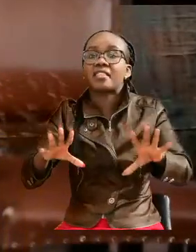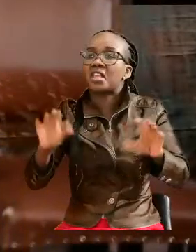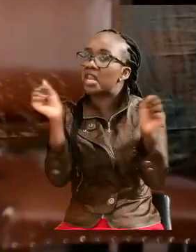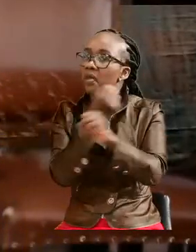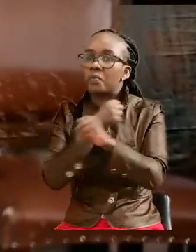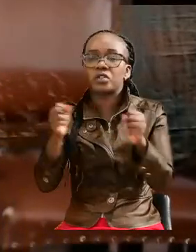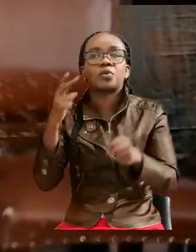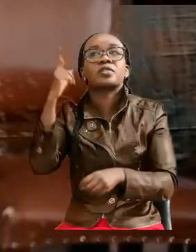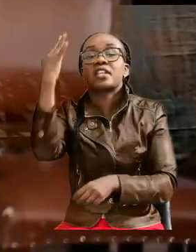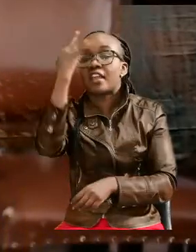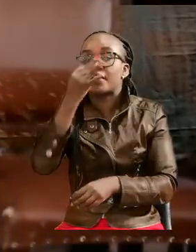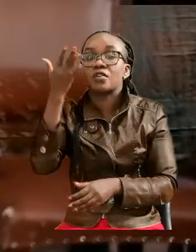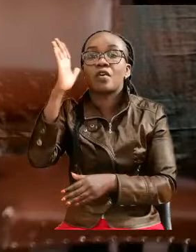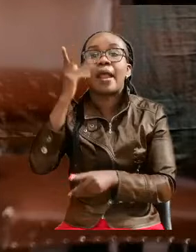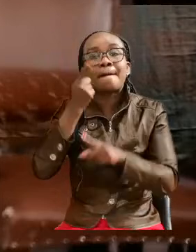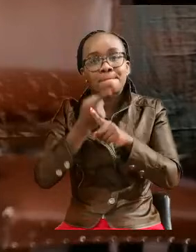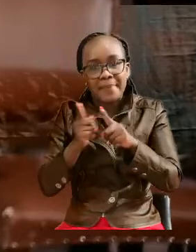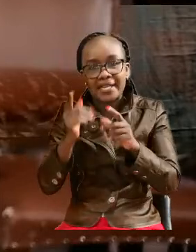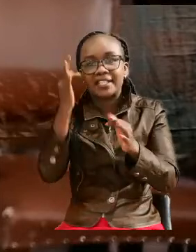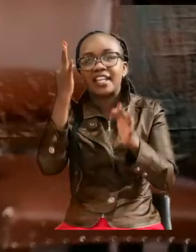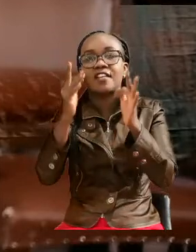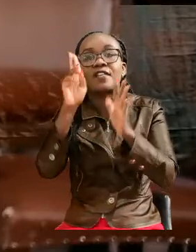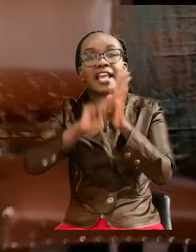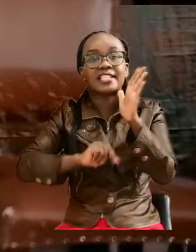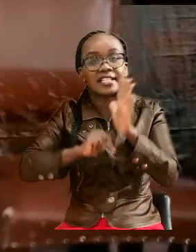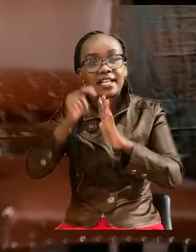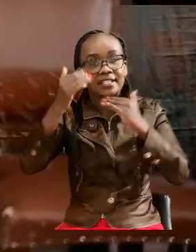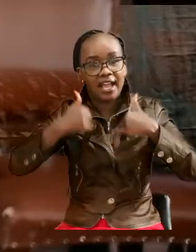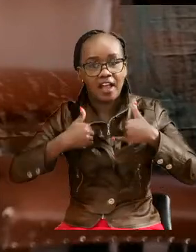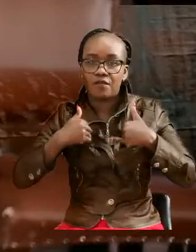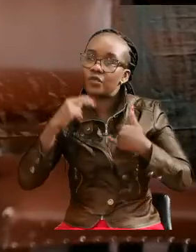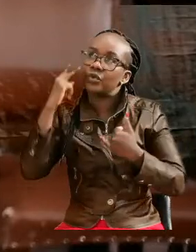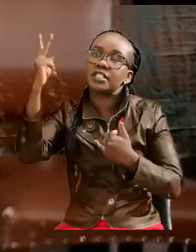God. We shall not have a relationship with our God.